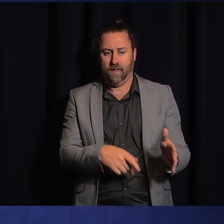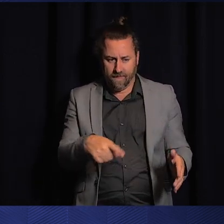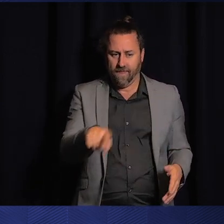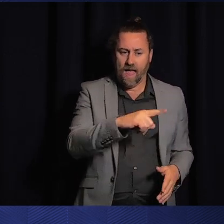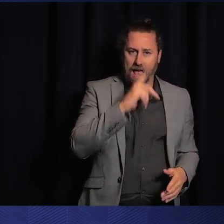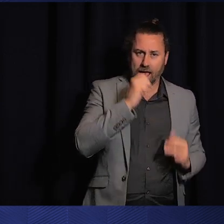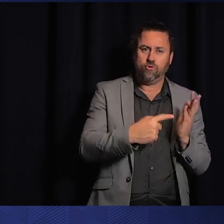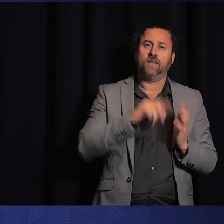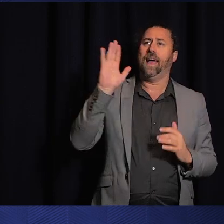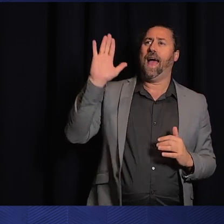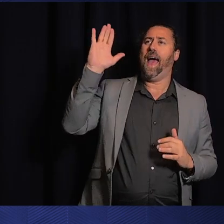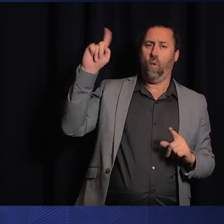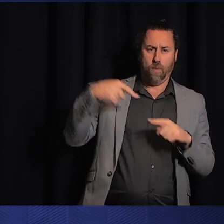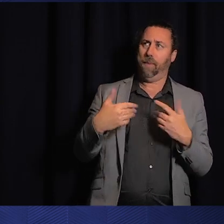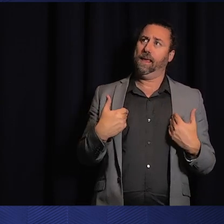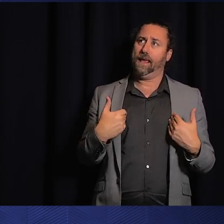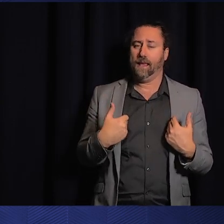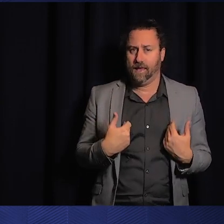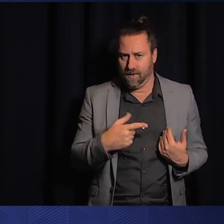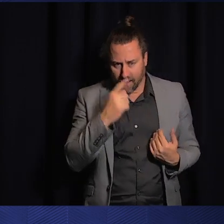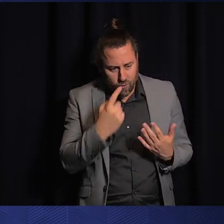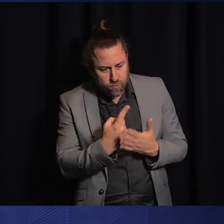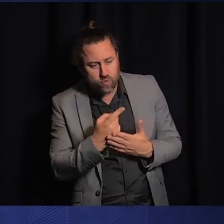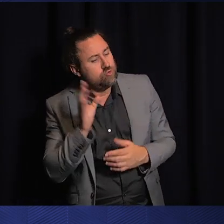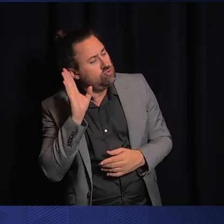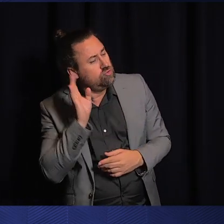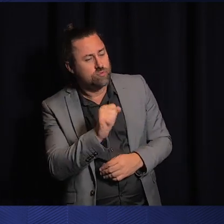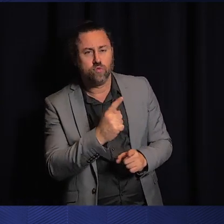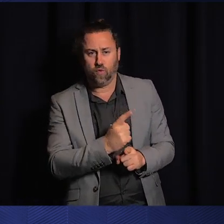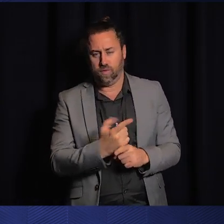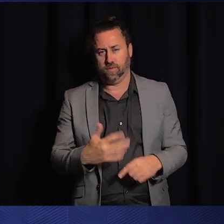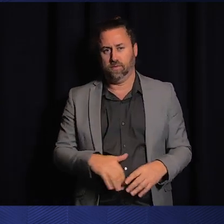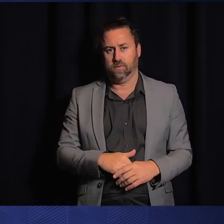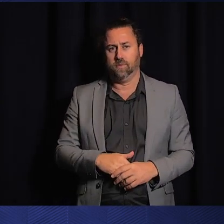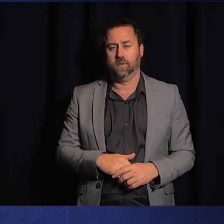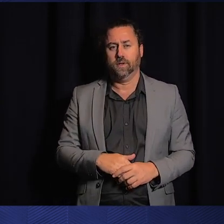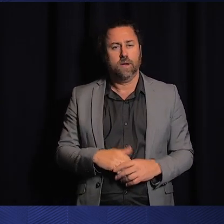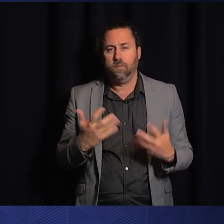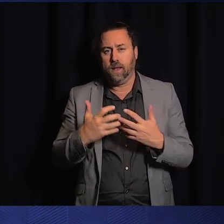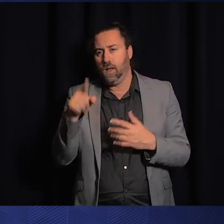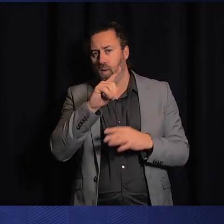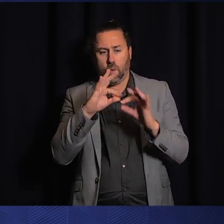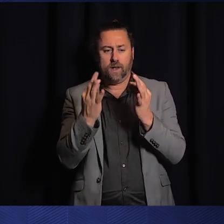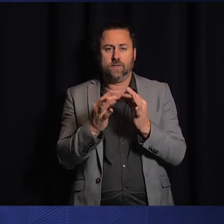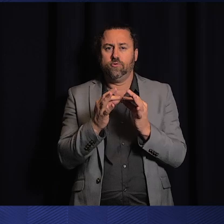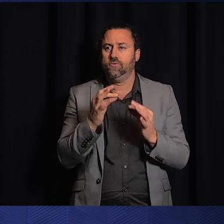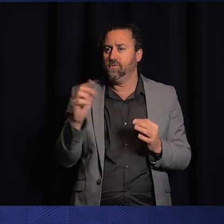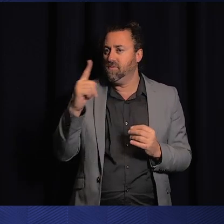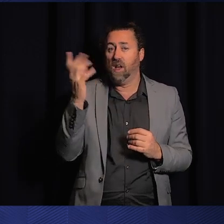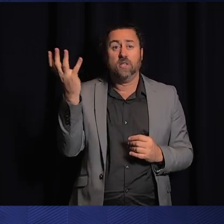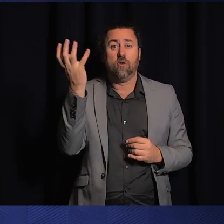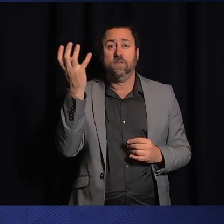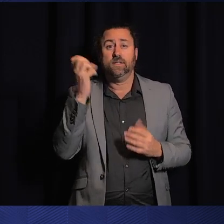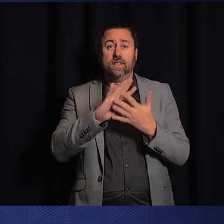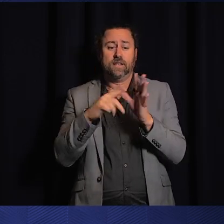increased investments, more inclusive support, and so on and so forth. And of course, there are those organizations, and I'm sure there are some of you in the room who are part of them,